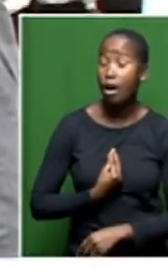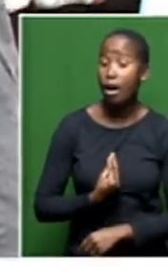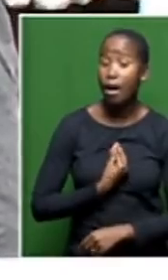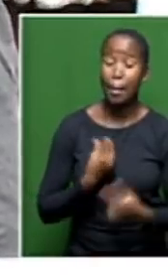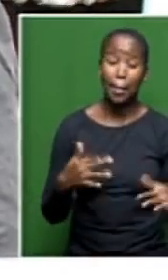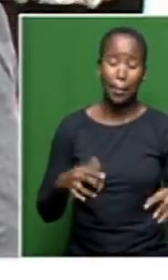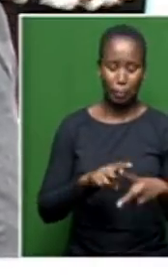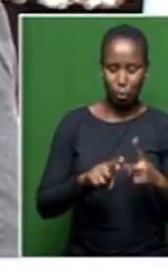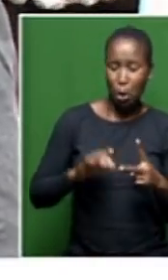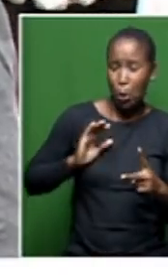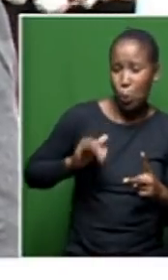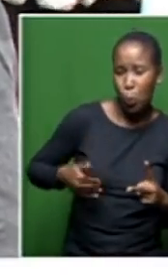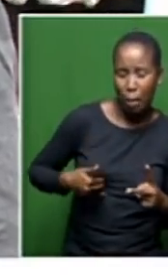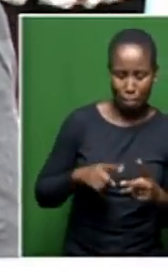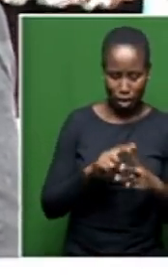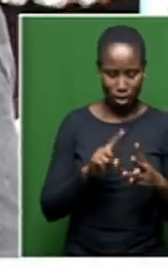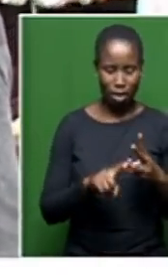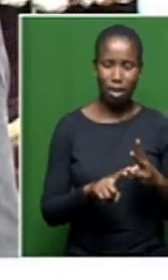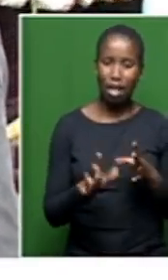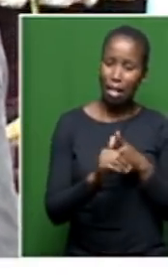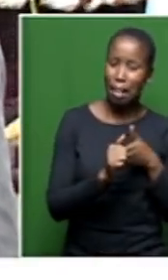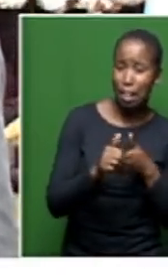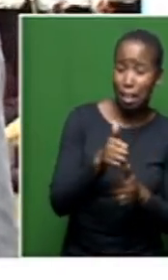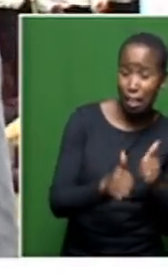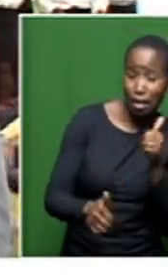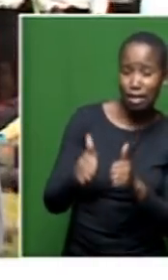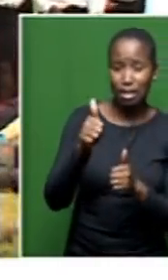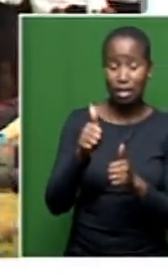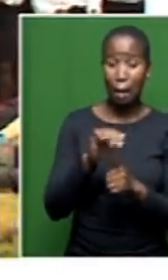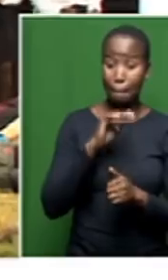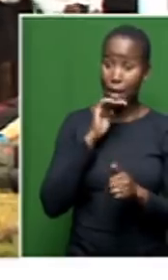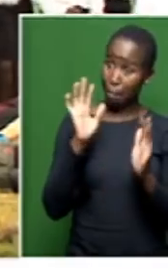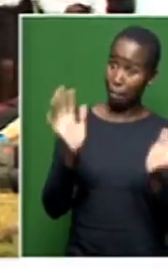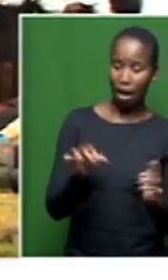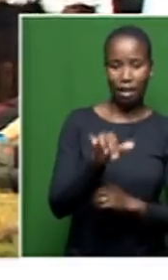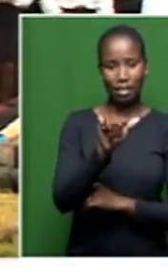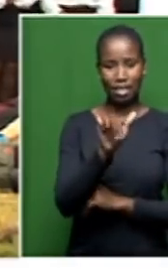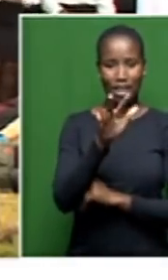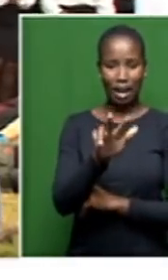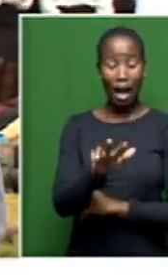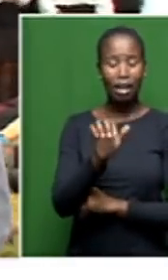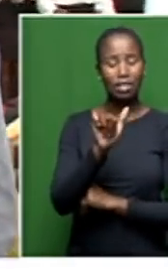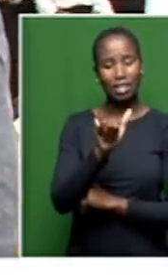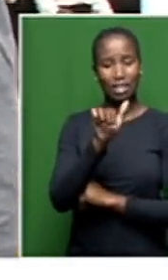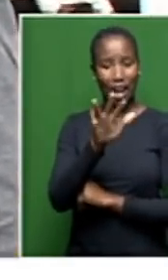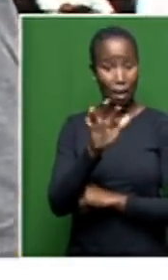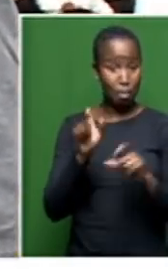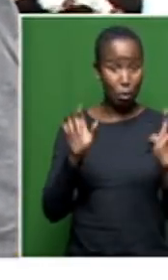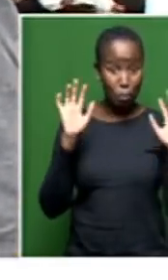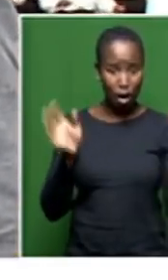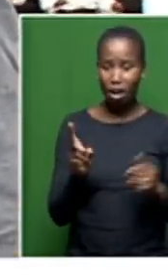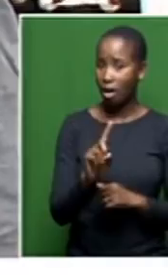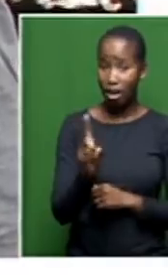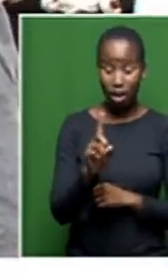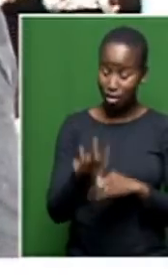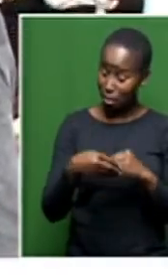There were women who were killed. There were leaders who were killed on this day. Not only 69 people were killed on that day. You'll also